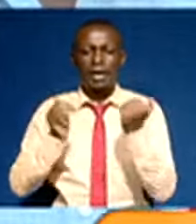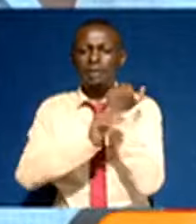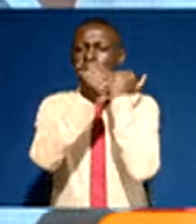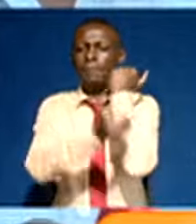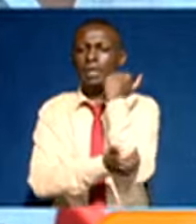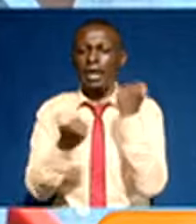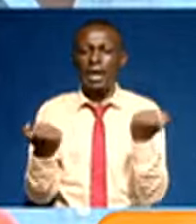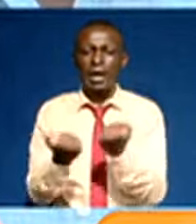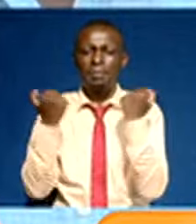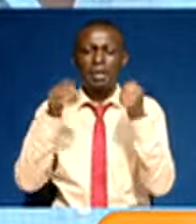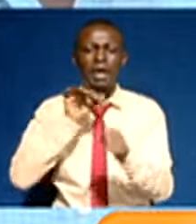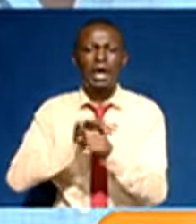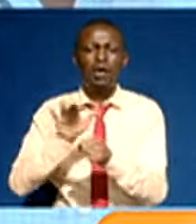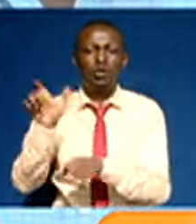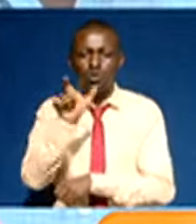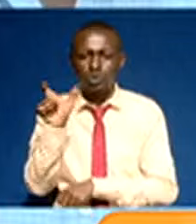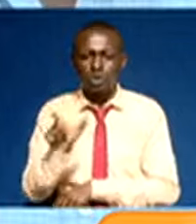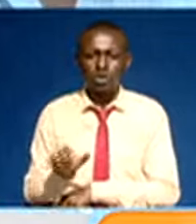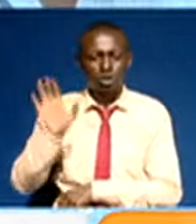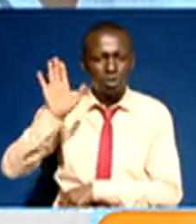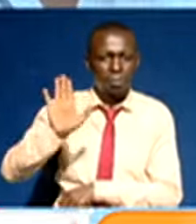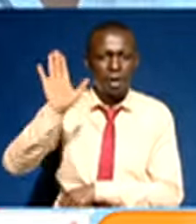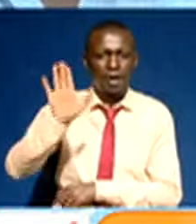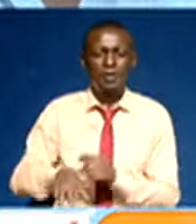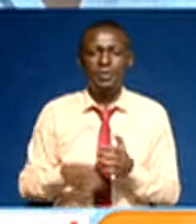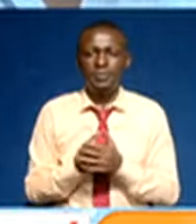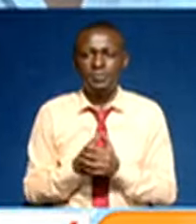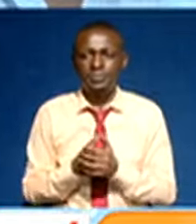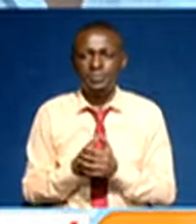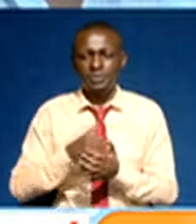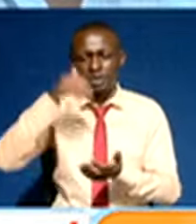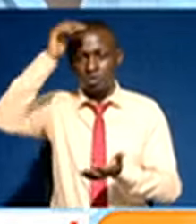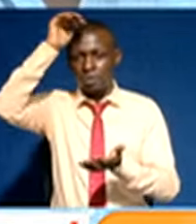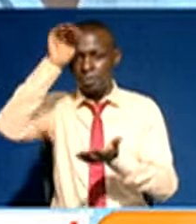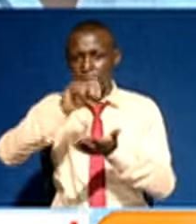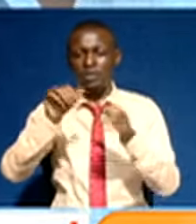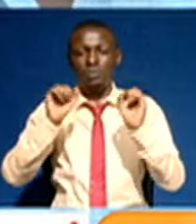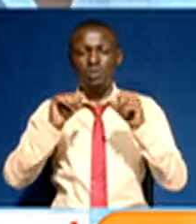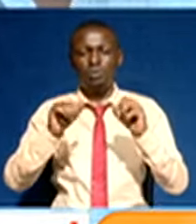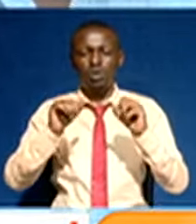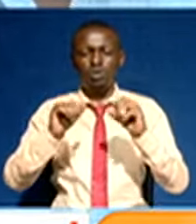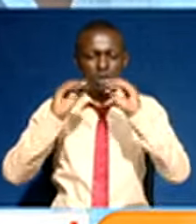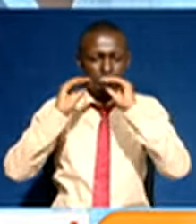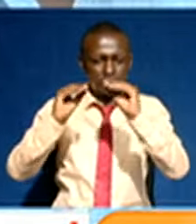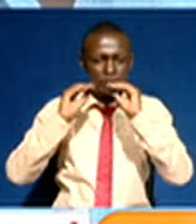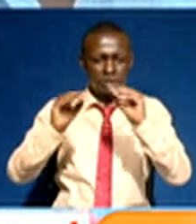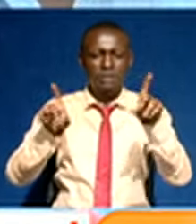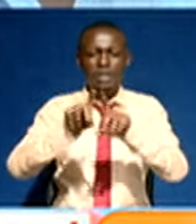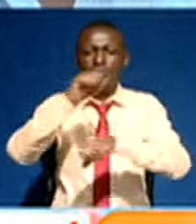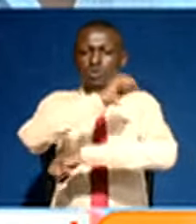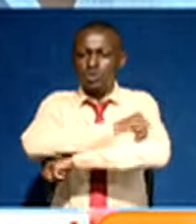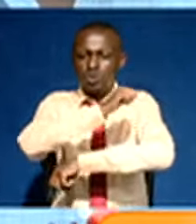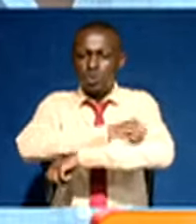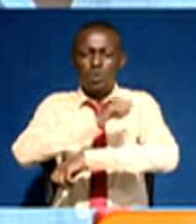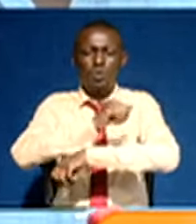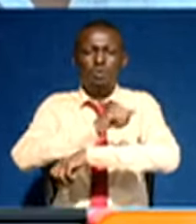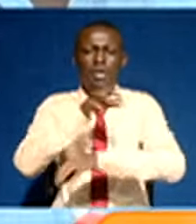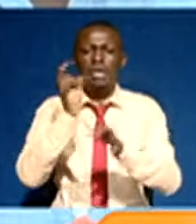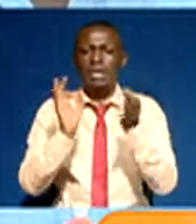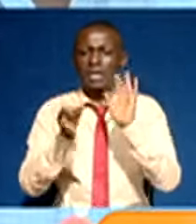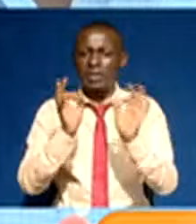We believe that if our scholars are able to get the education that they are getting in school, if they are